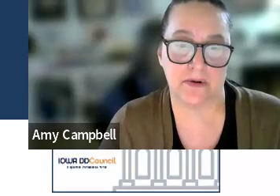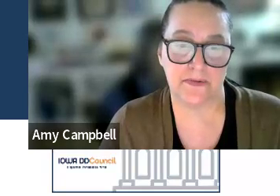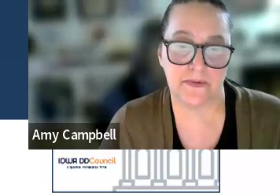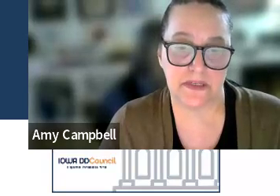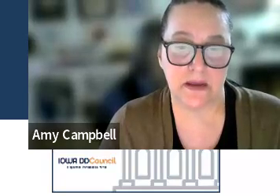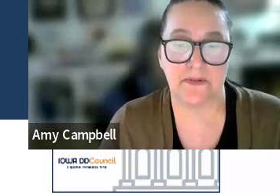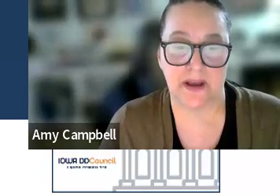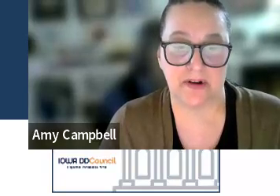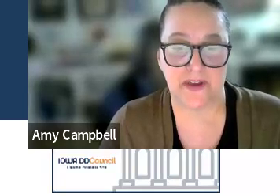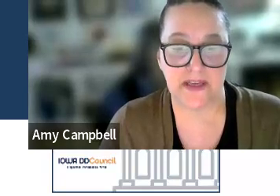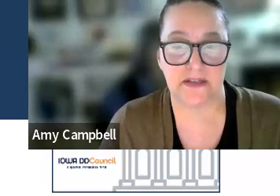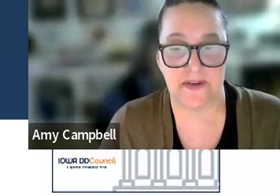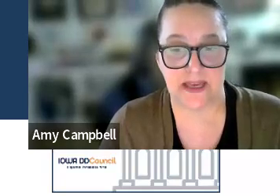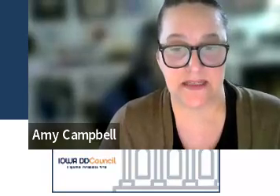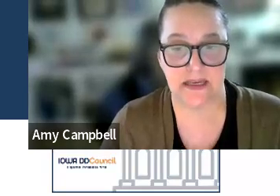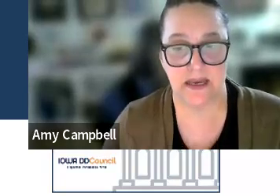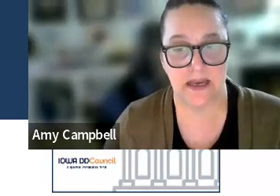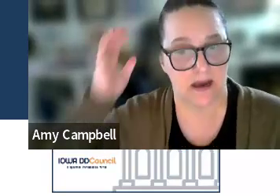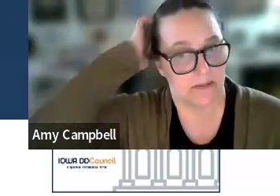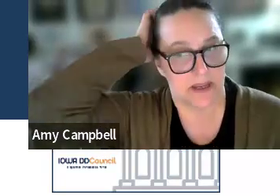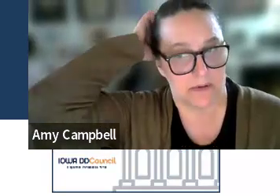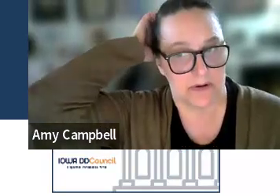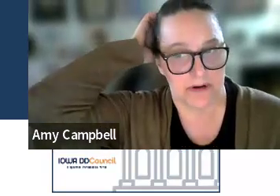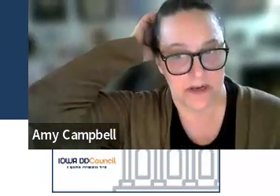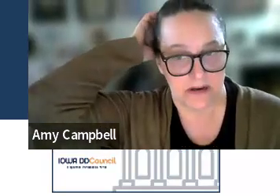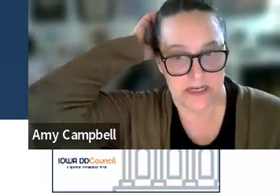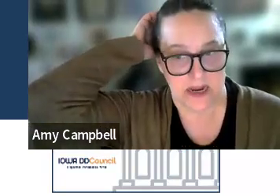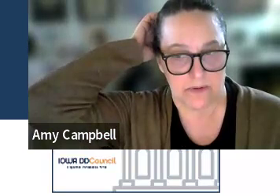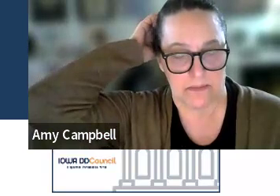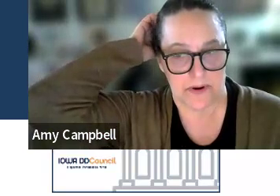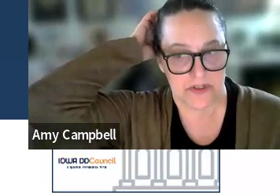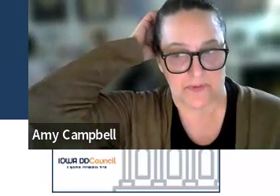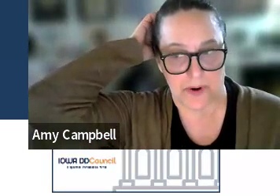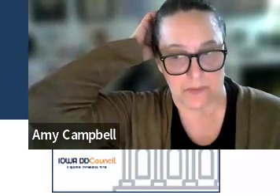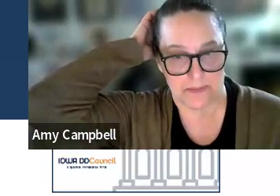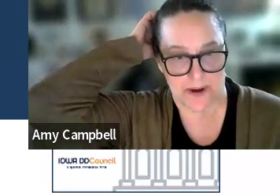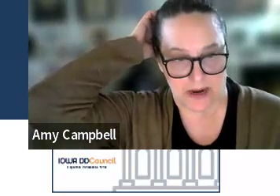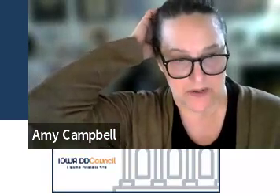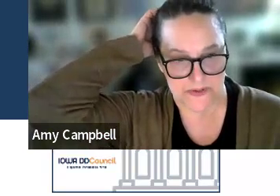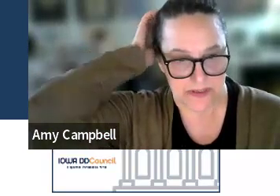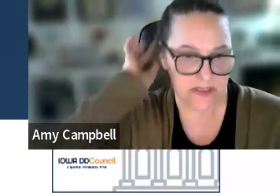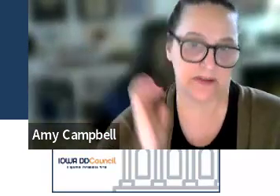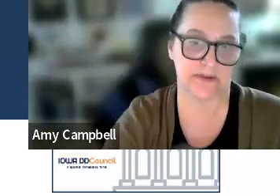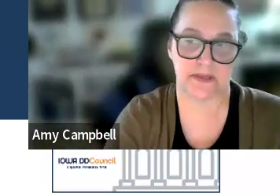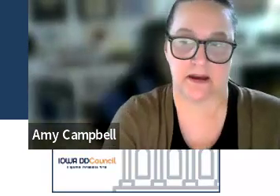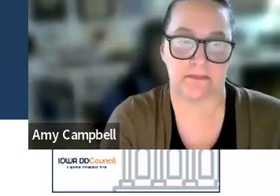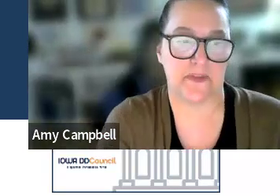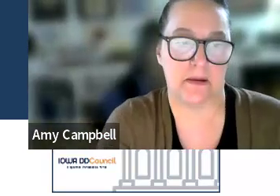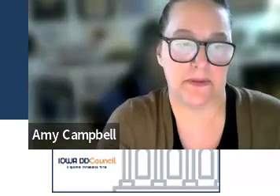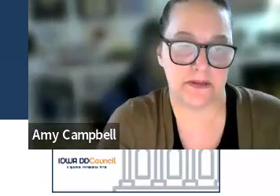somebody to go see a provider face-to-face in order to get a reimbursed for repairs to